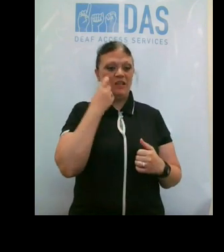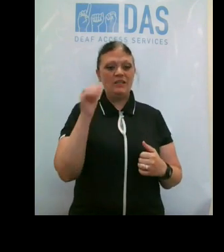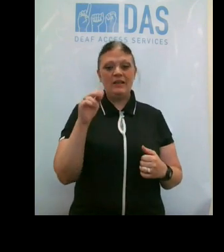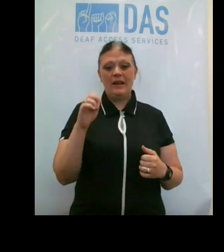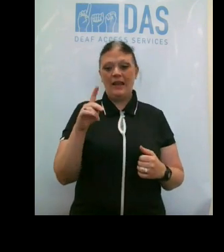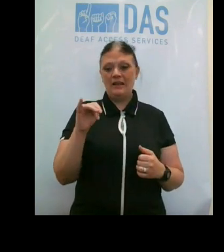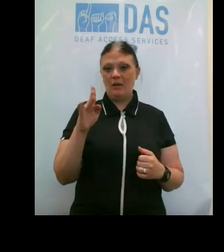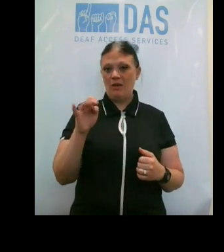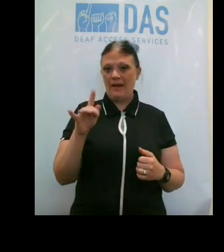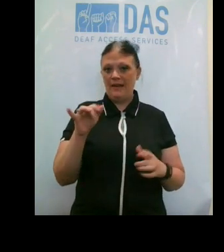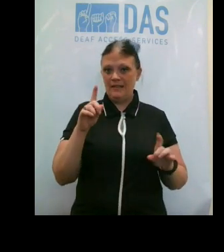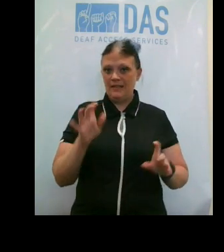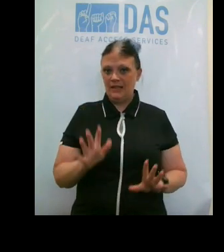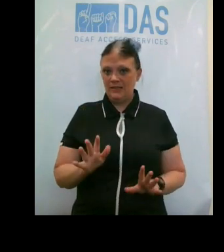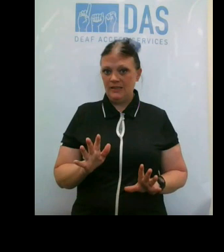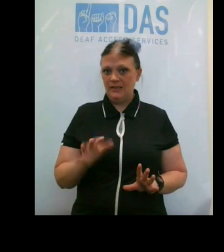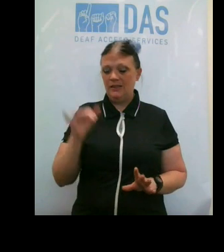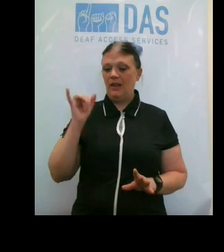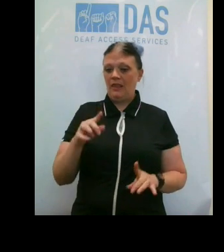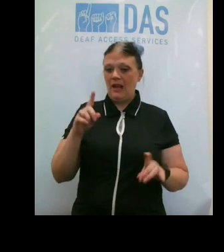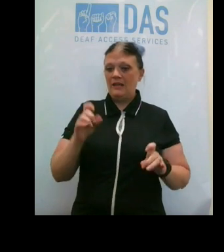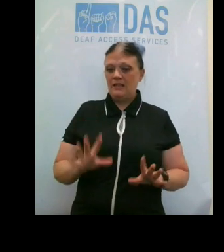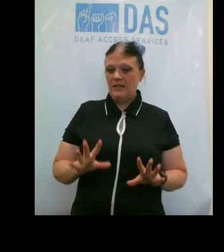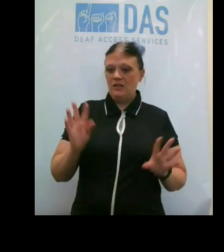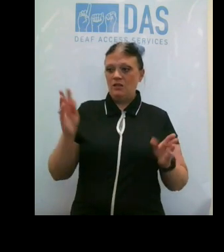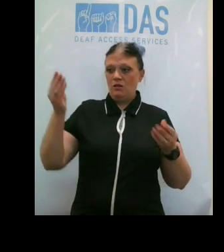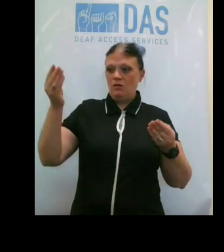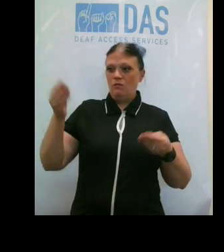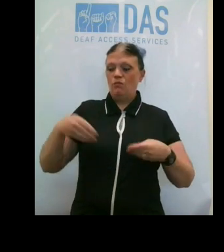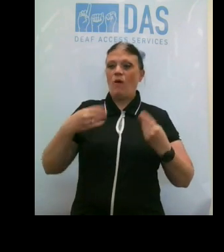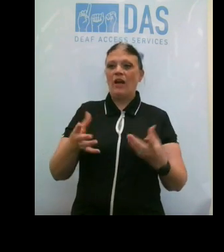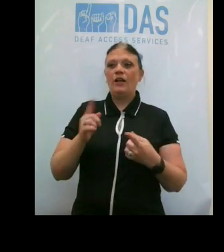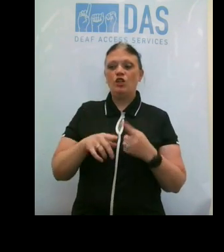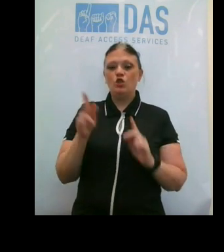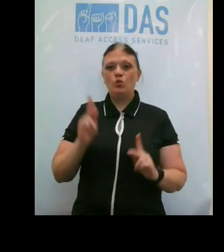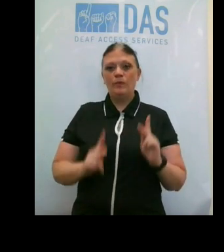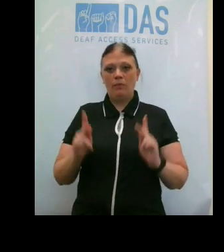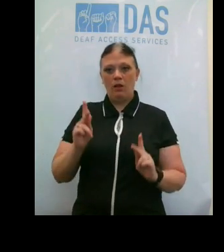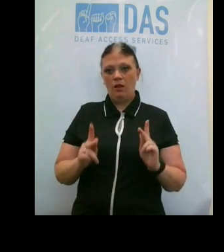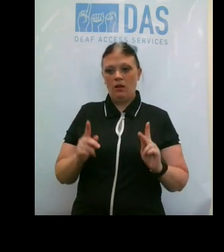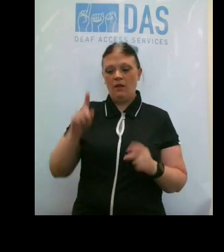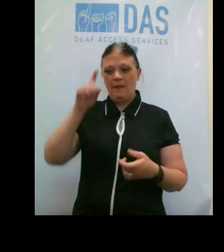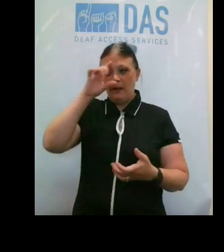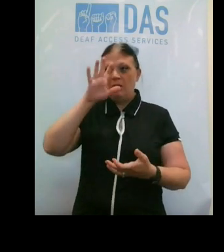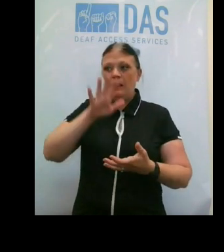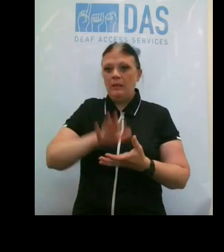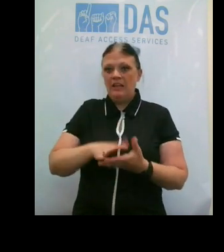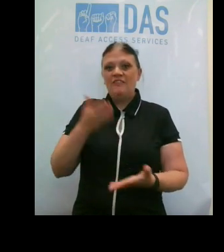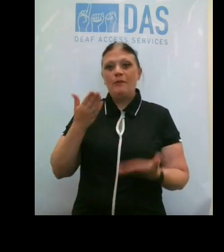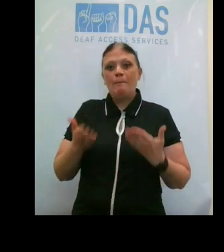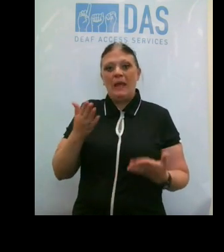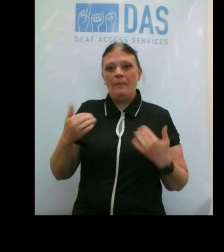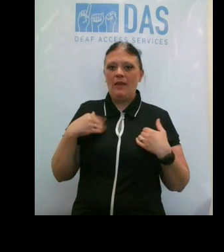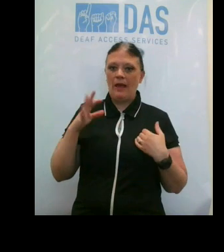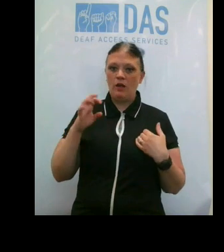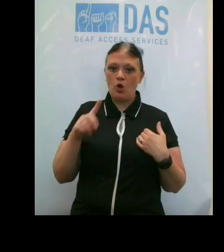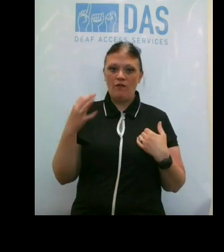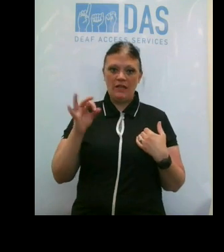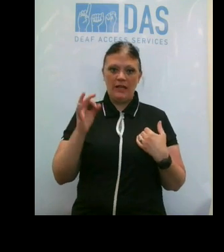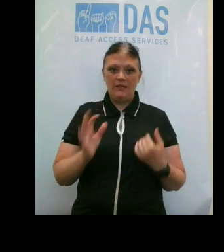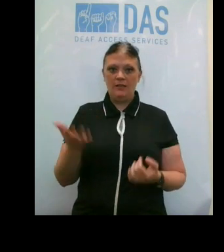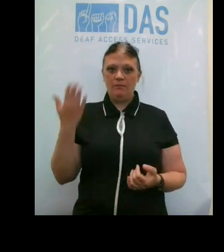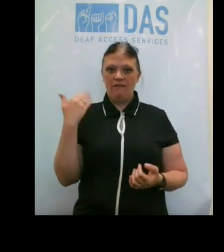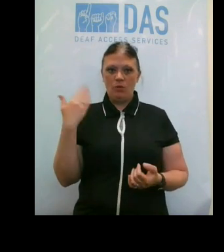has been showing. Antibody tests are provided to individuals who believe they may have had COVID-19 in the past. It's